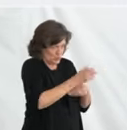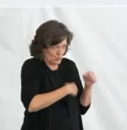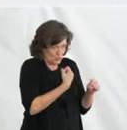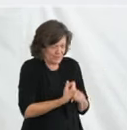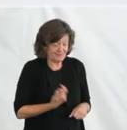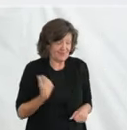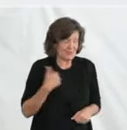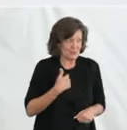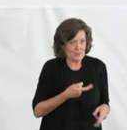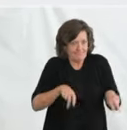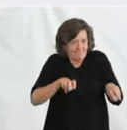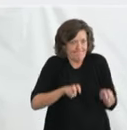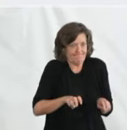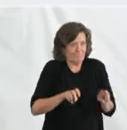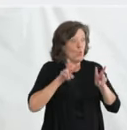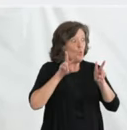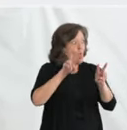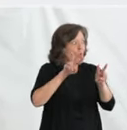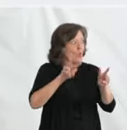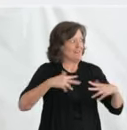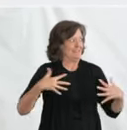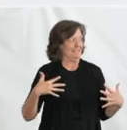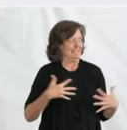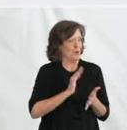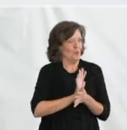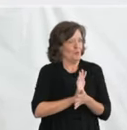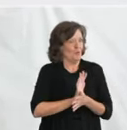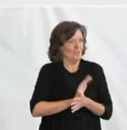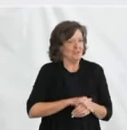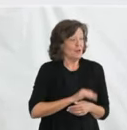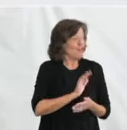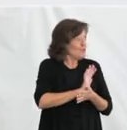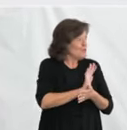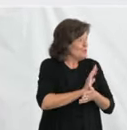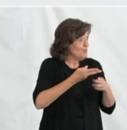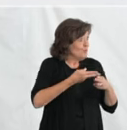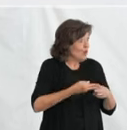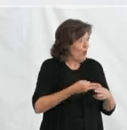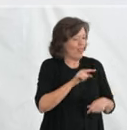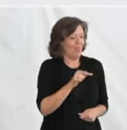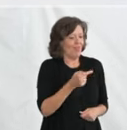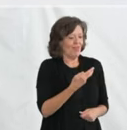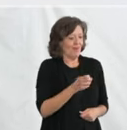our scary movie. And the movie was The Blob.